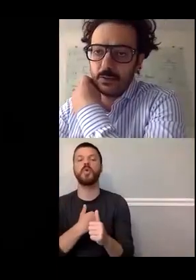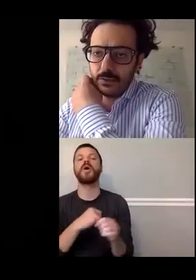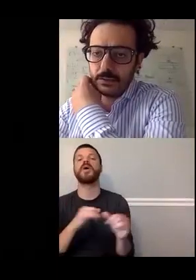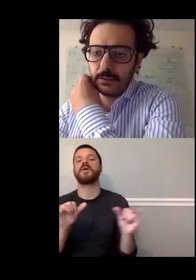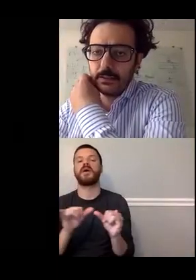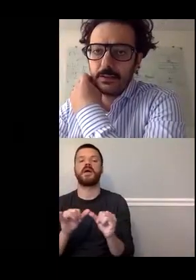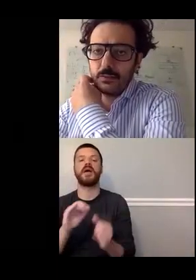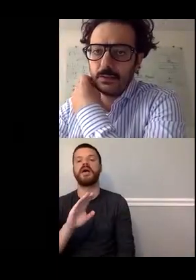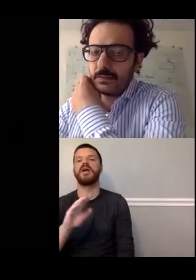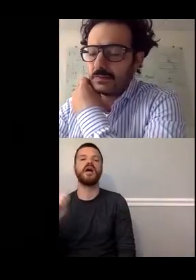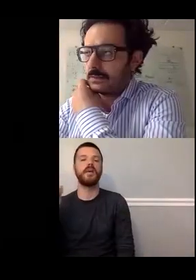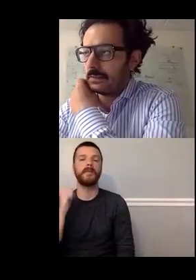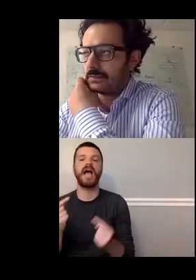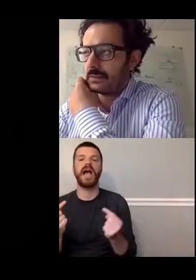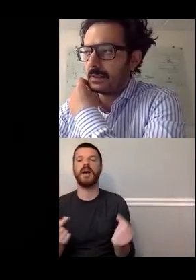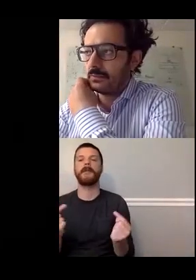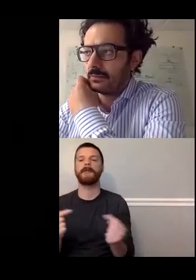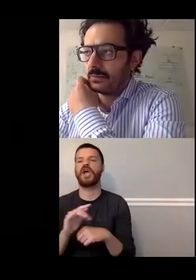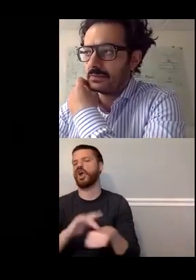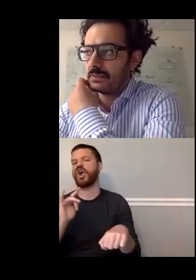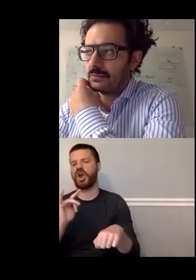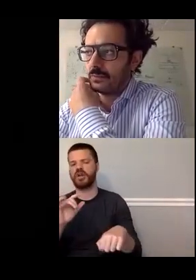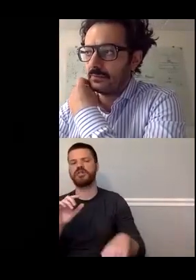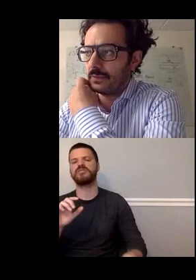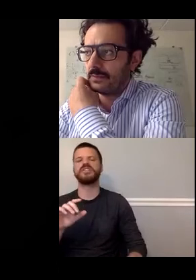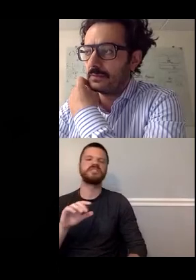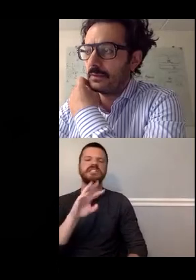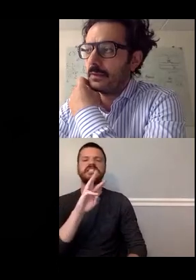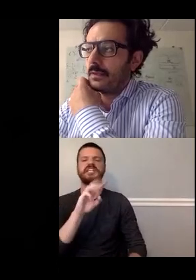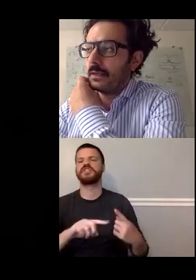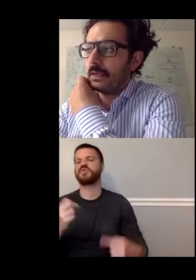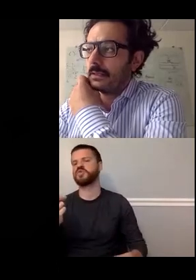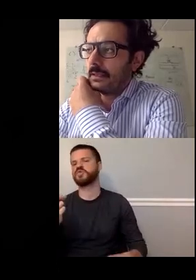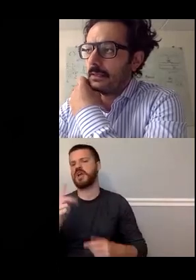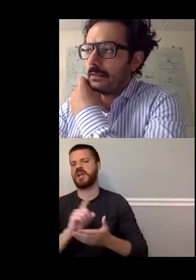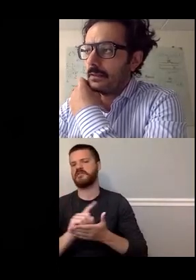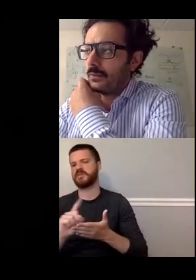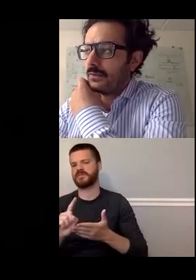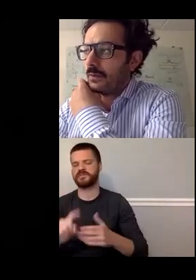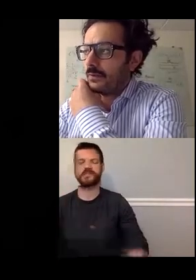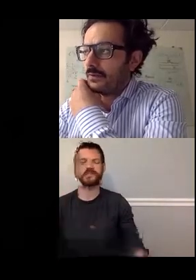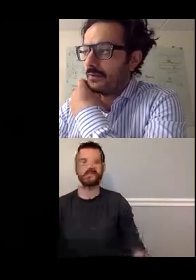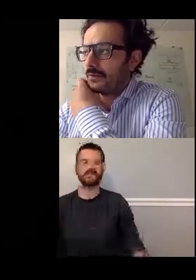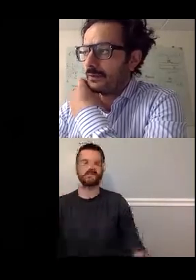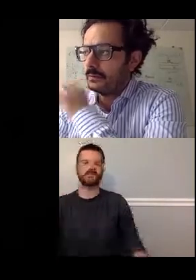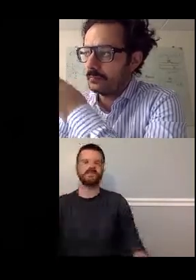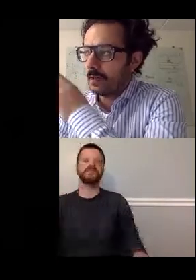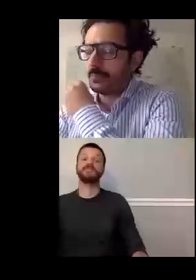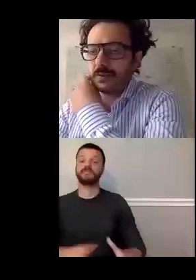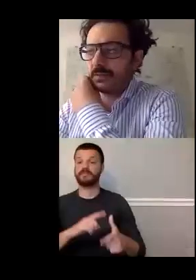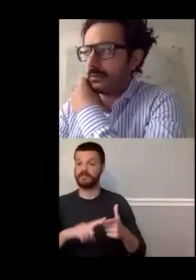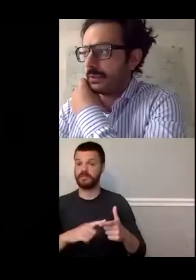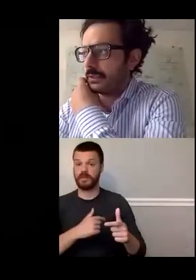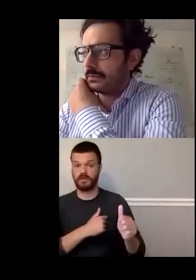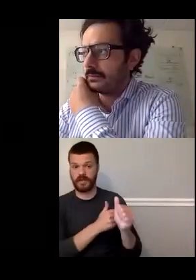still early. It was subacute between 6 to 12 weeks. And then we followed them after